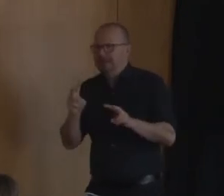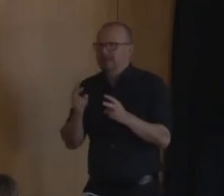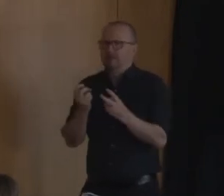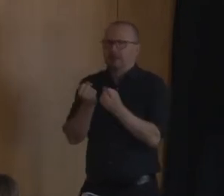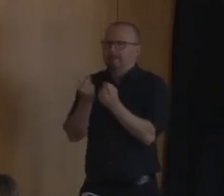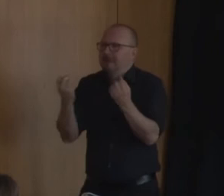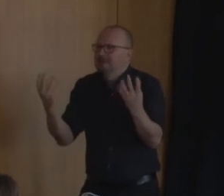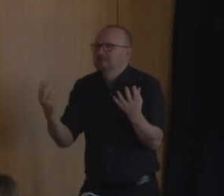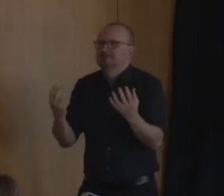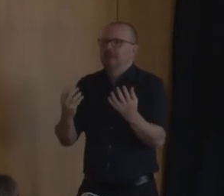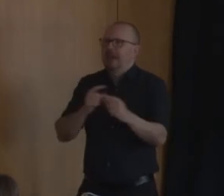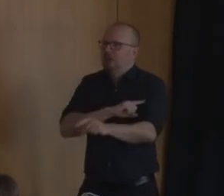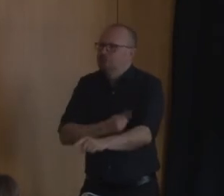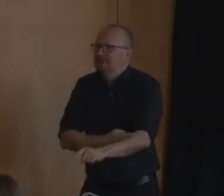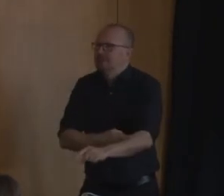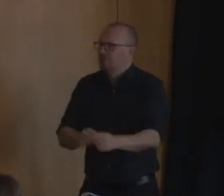a magical way.